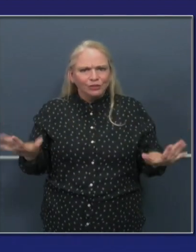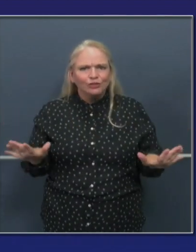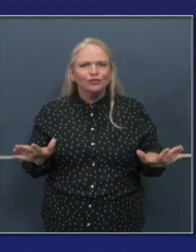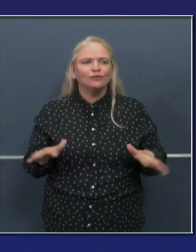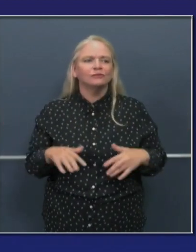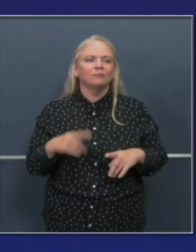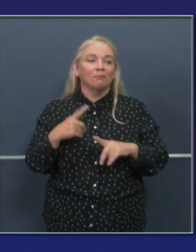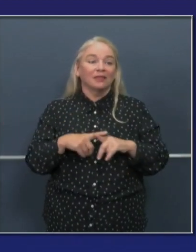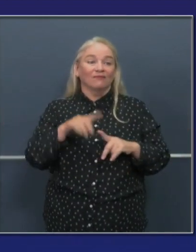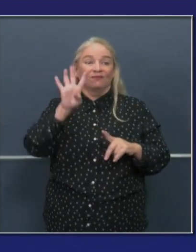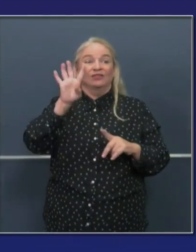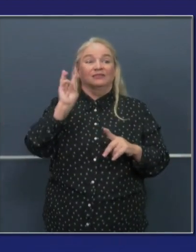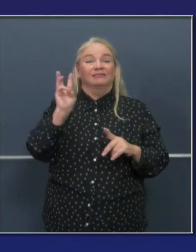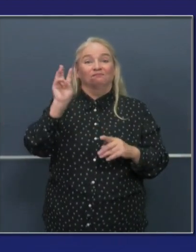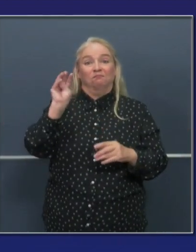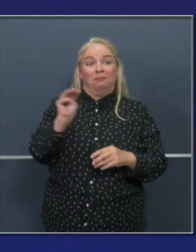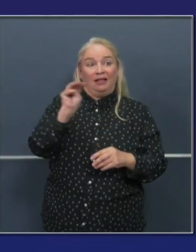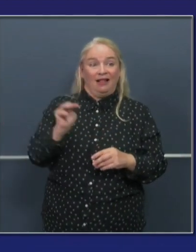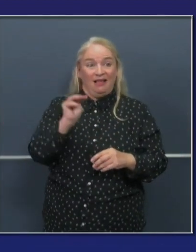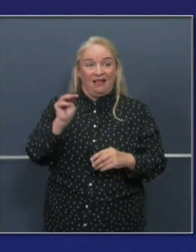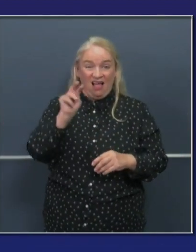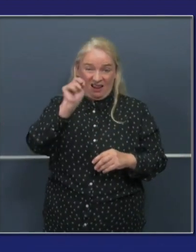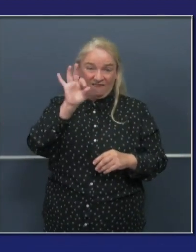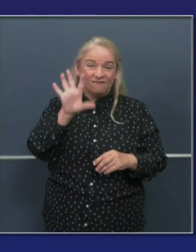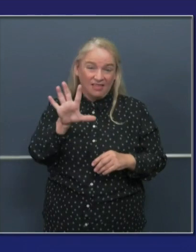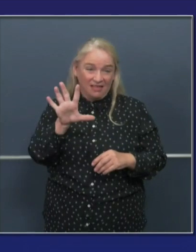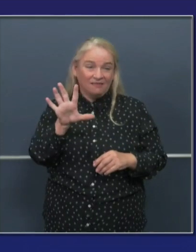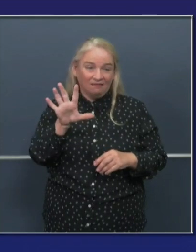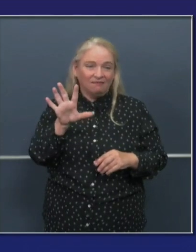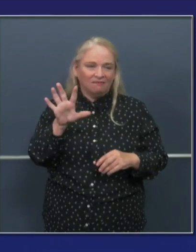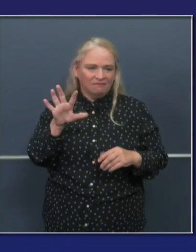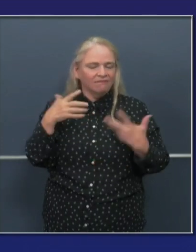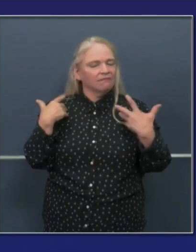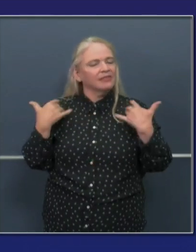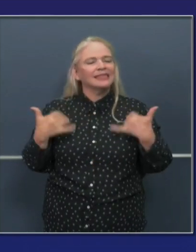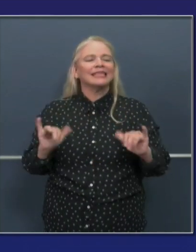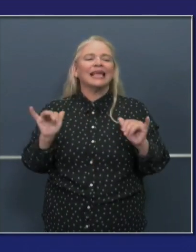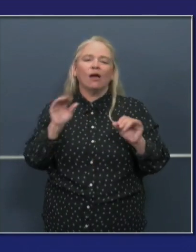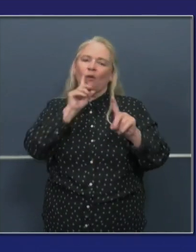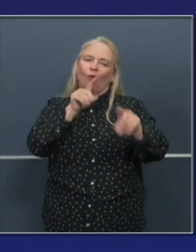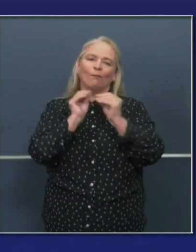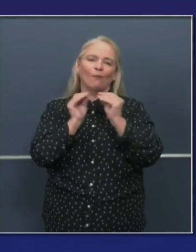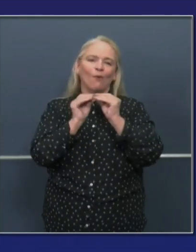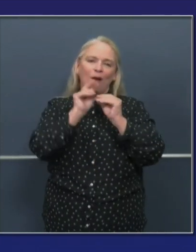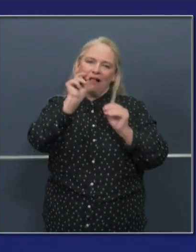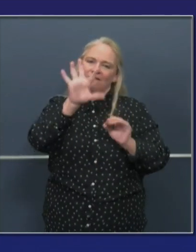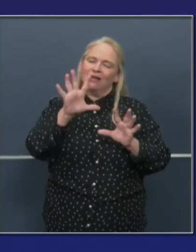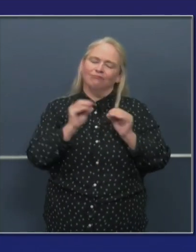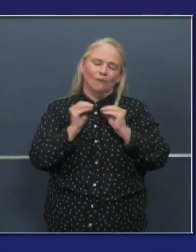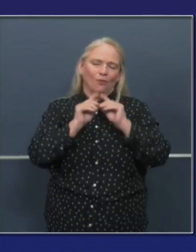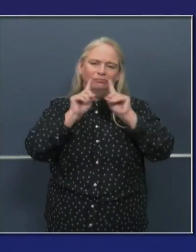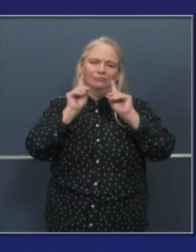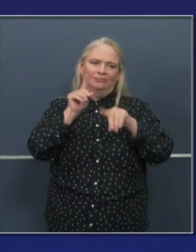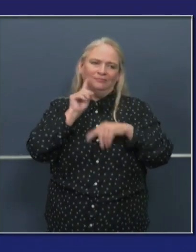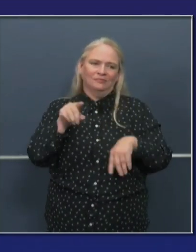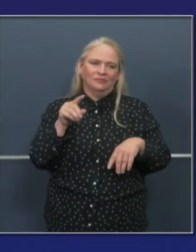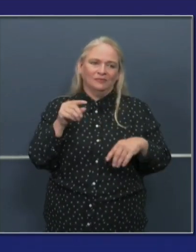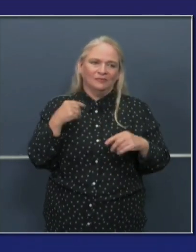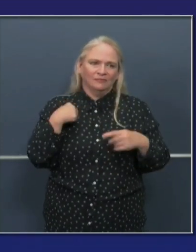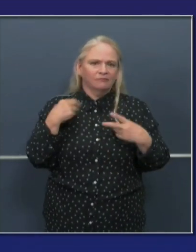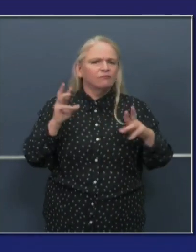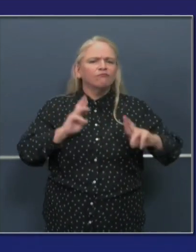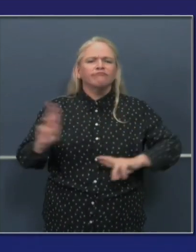million N95 masks. We're still in the process of procuring more masks, but we've never been better positioned. So much